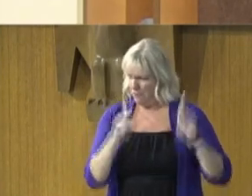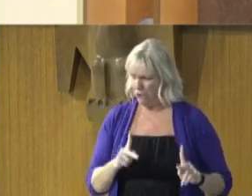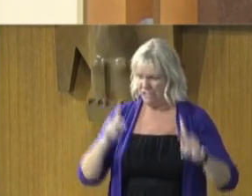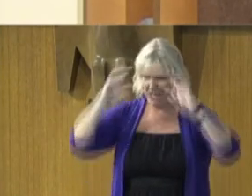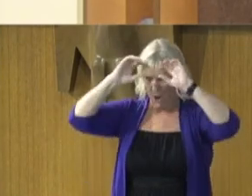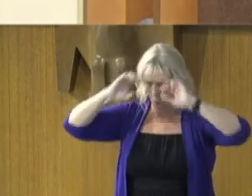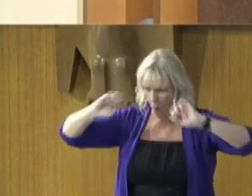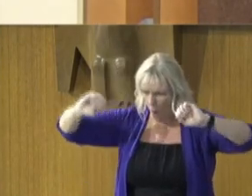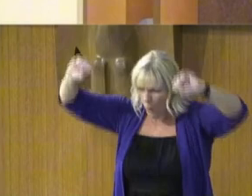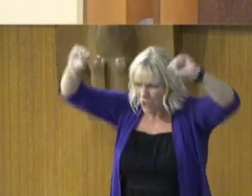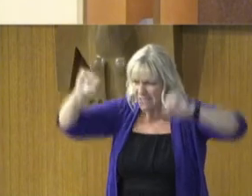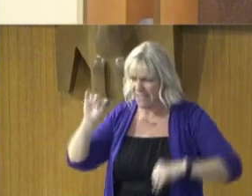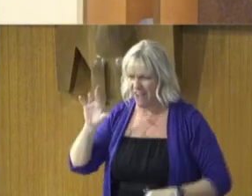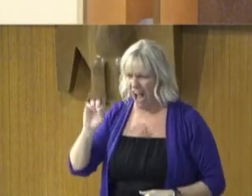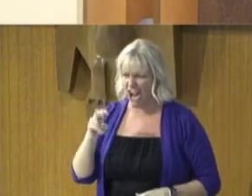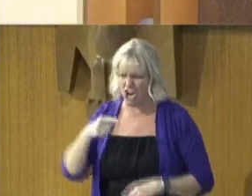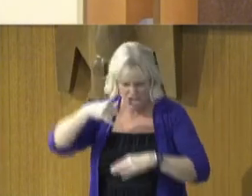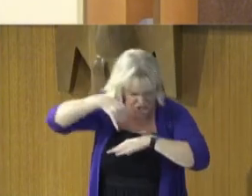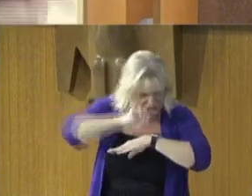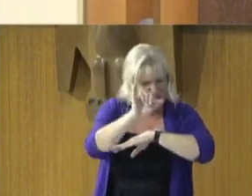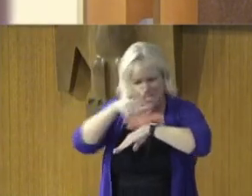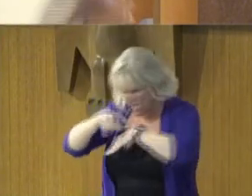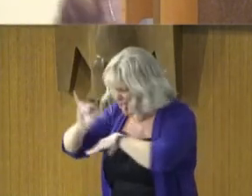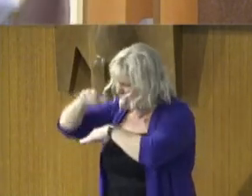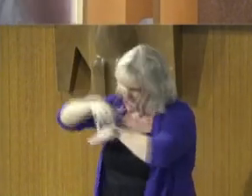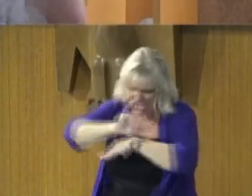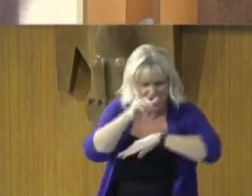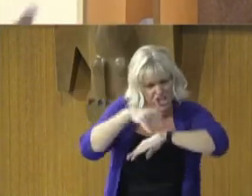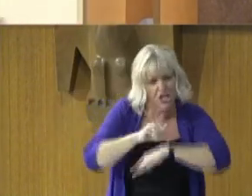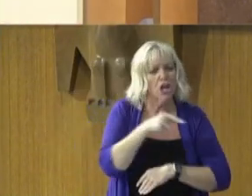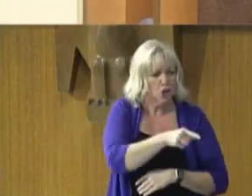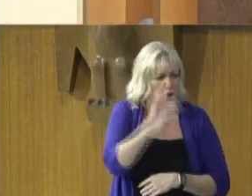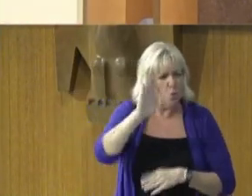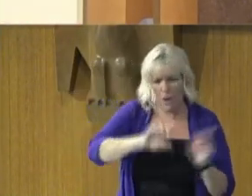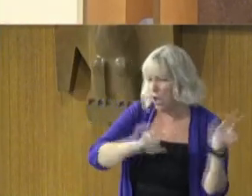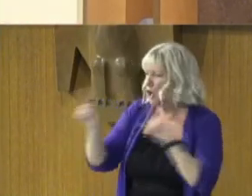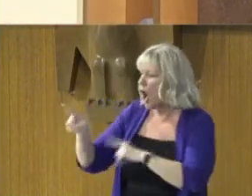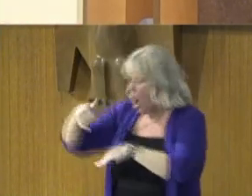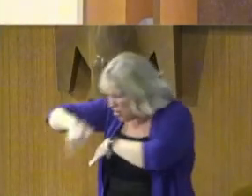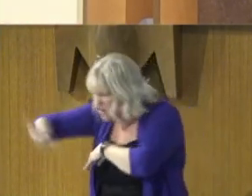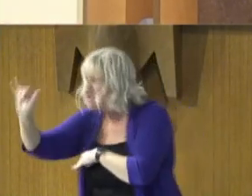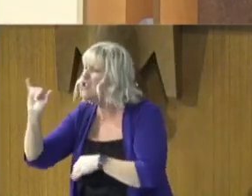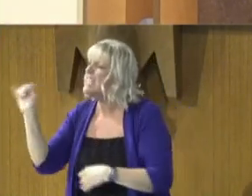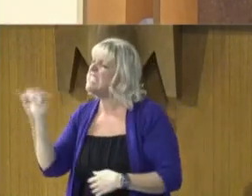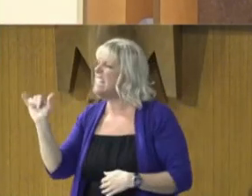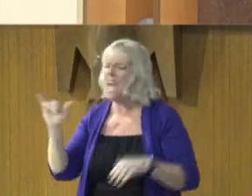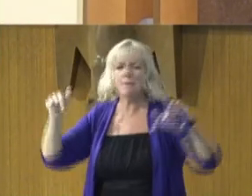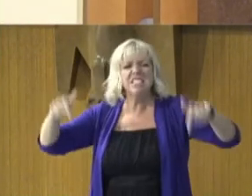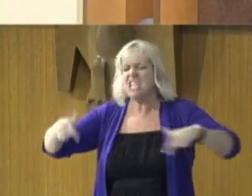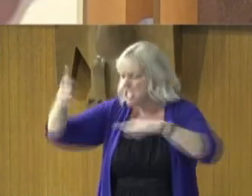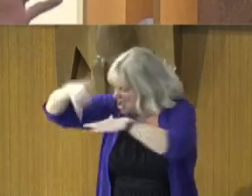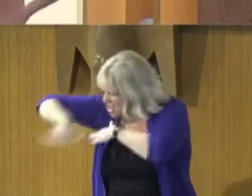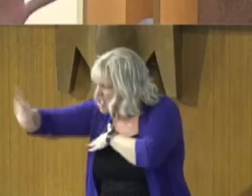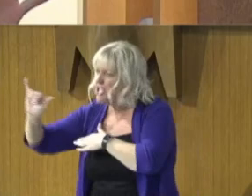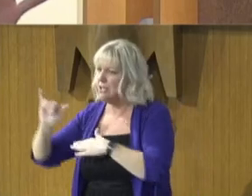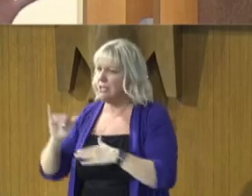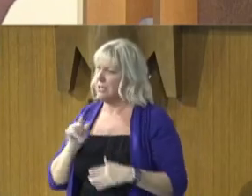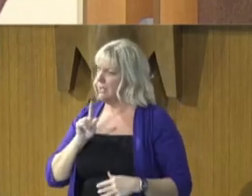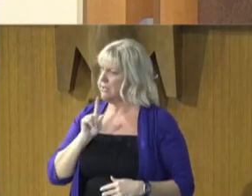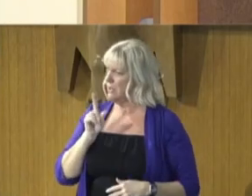starts running around destroying stuff and he proclaims, "You're going to gore the Arameans, man, just like this." It's